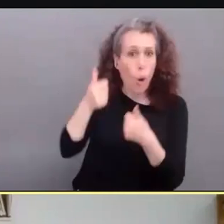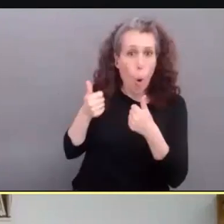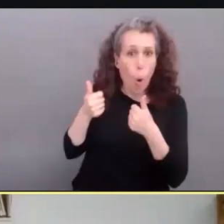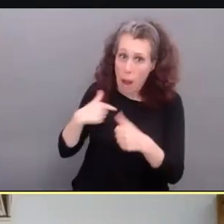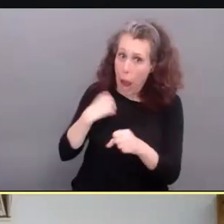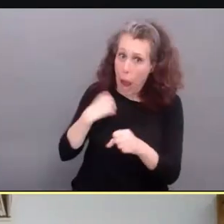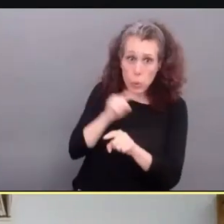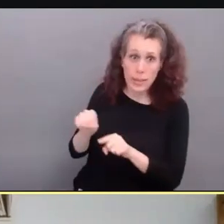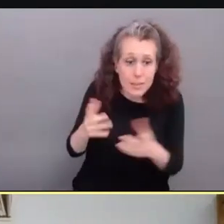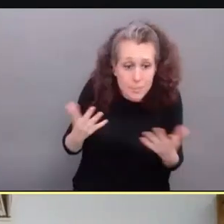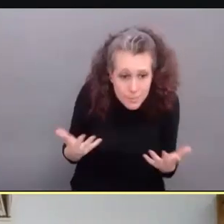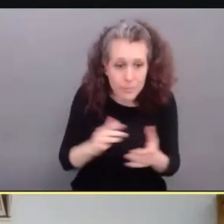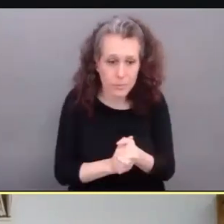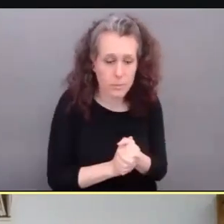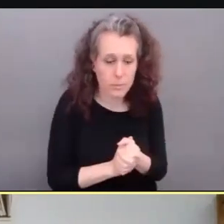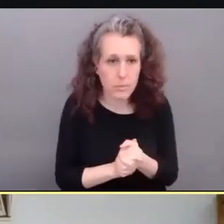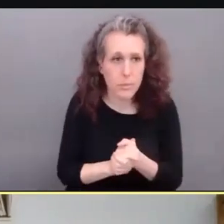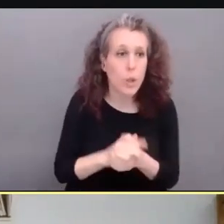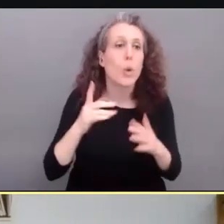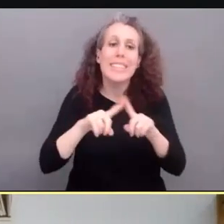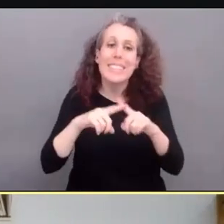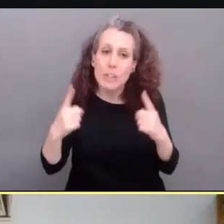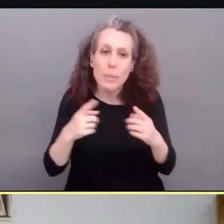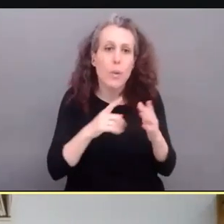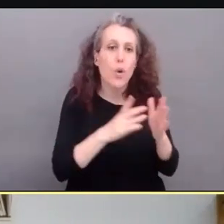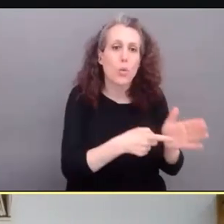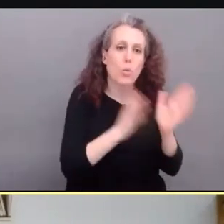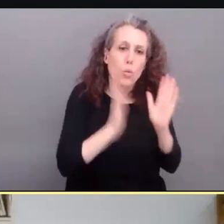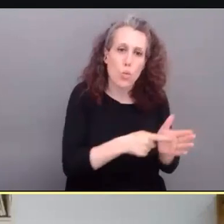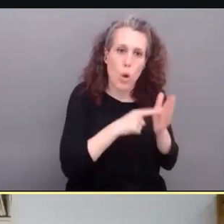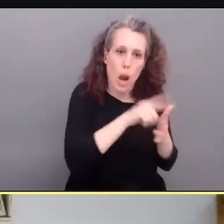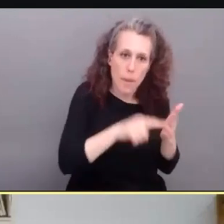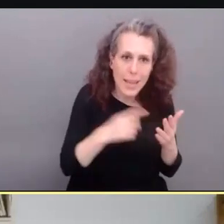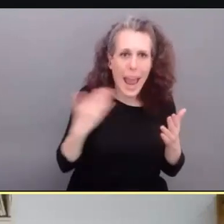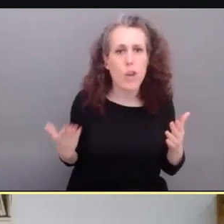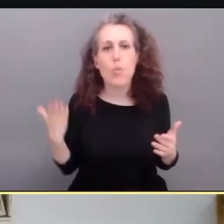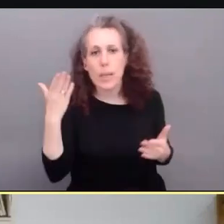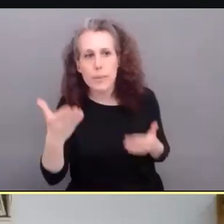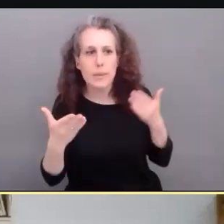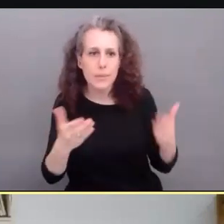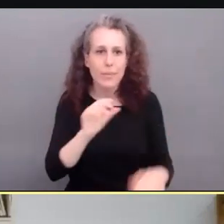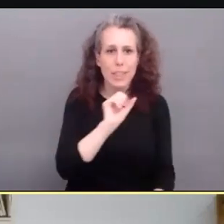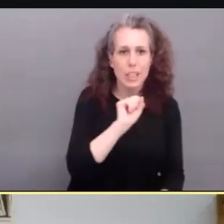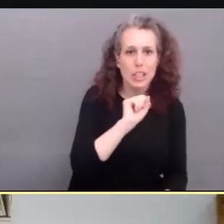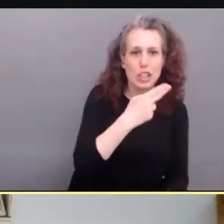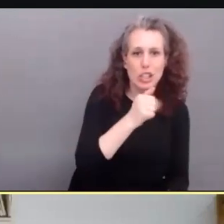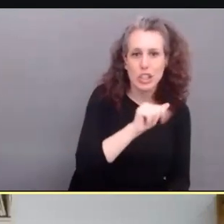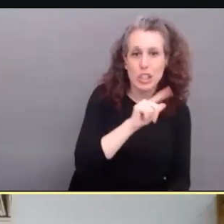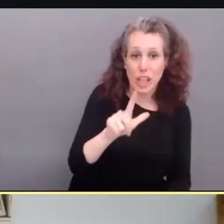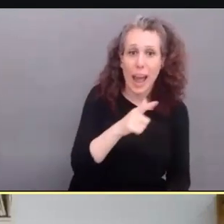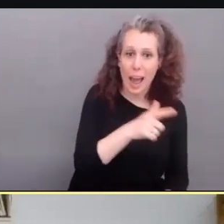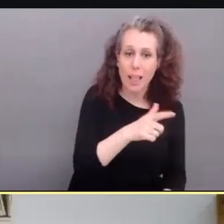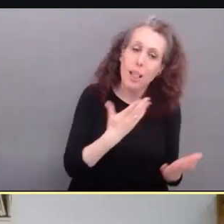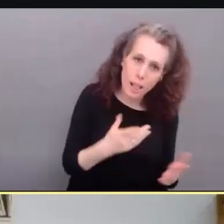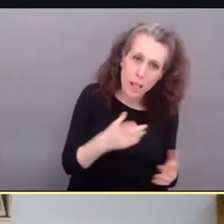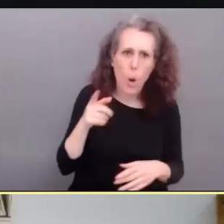distinction between requirements and recommendations by the use of the shall and the should, as would normally happen in standards. But it helps a